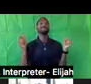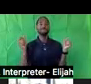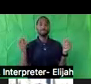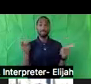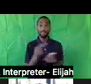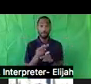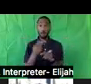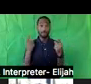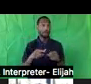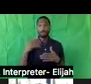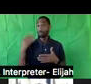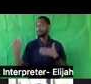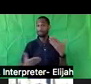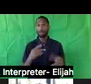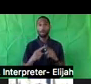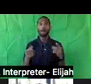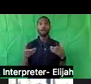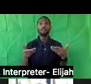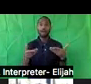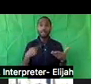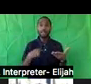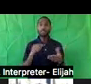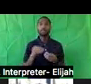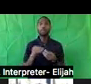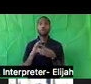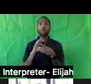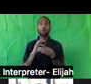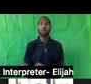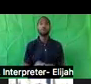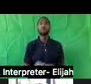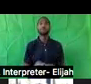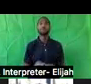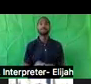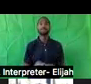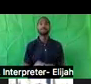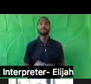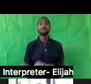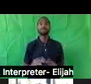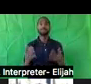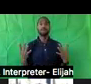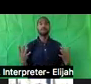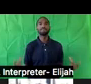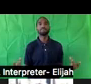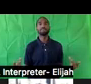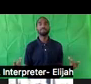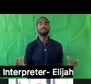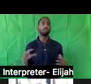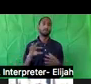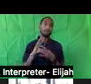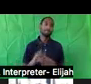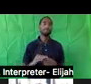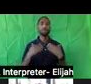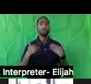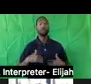space, but inviting us into a grounding moment to land into our bodies, if that feels good for you